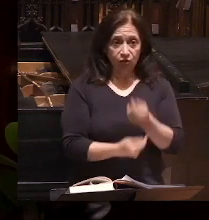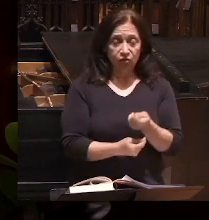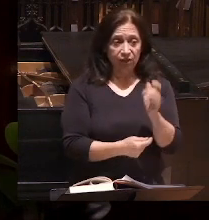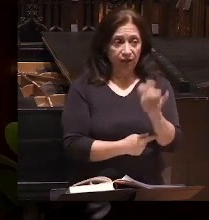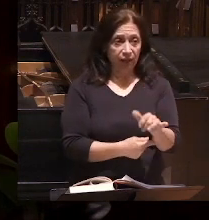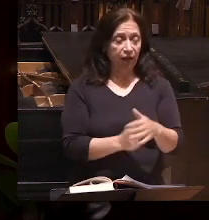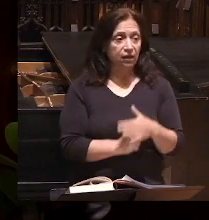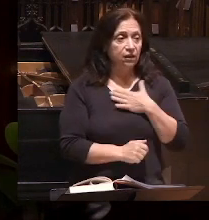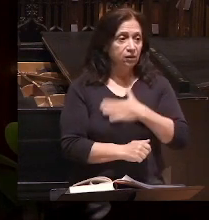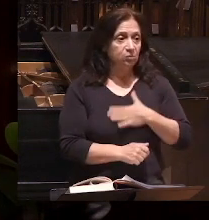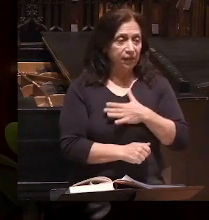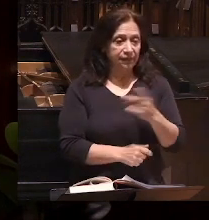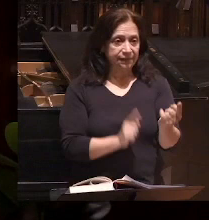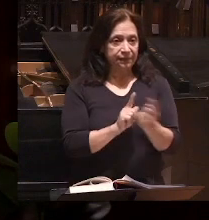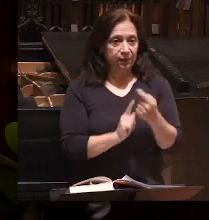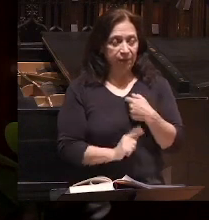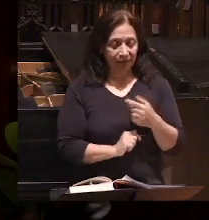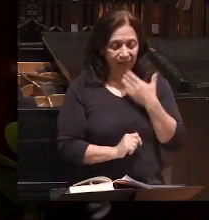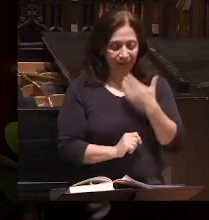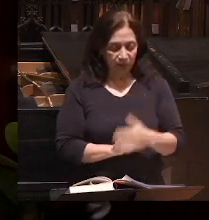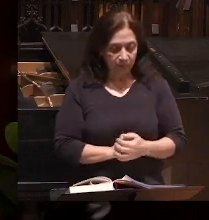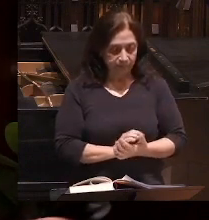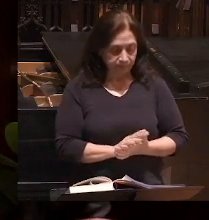that, please see me. Thank you.